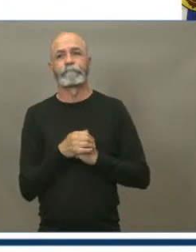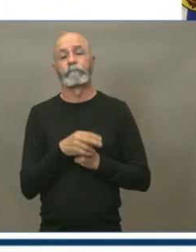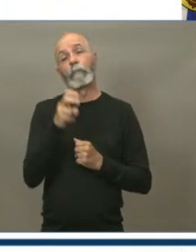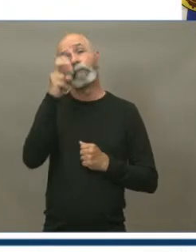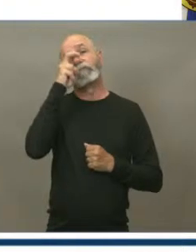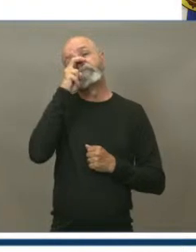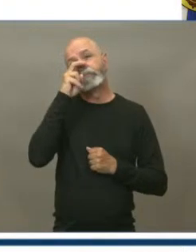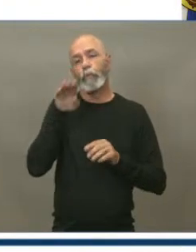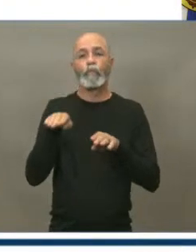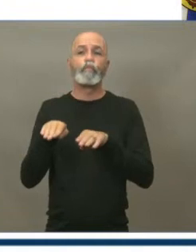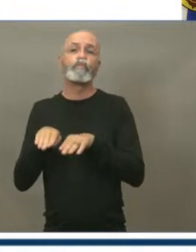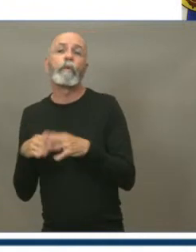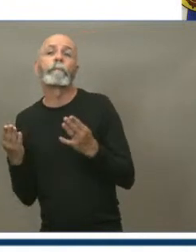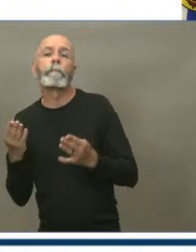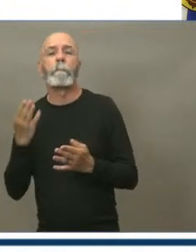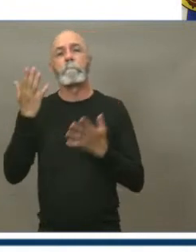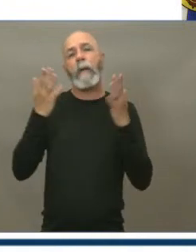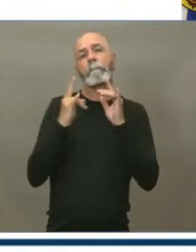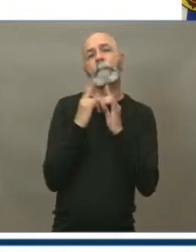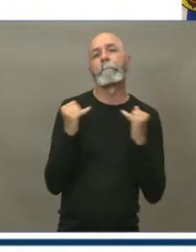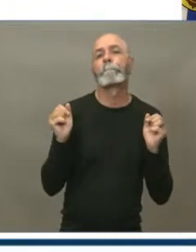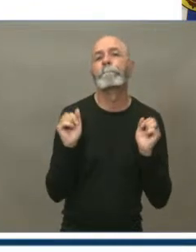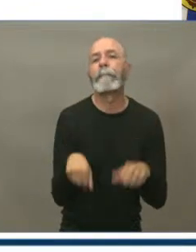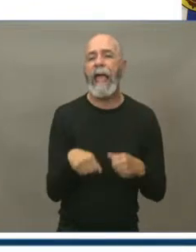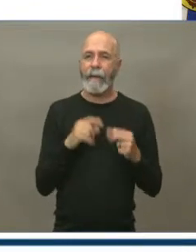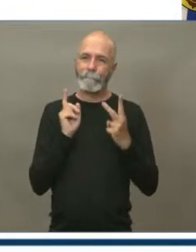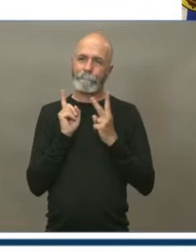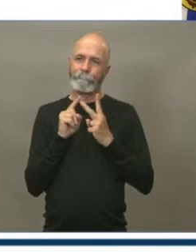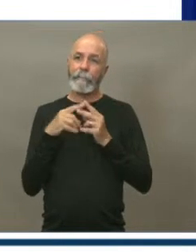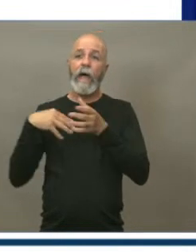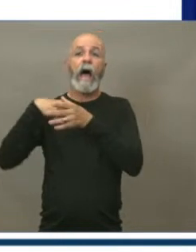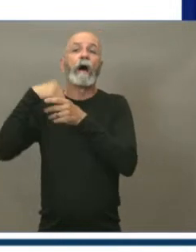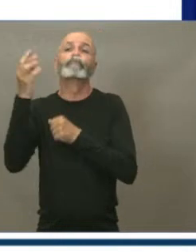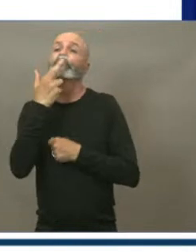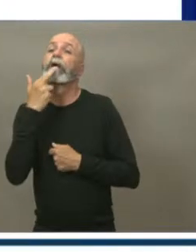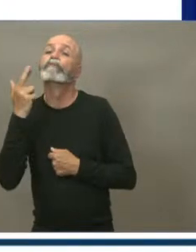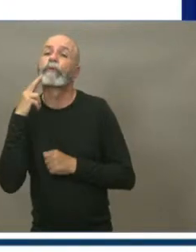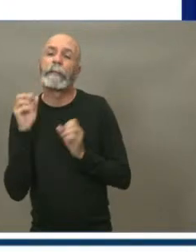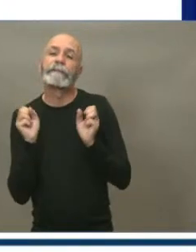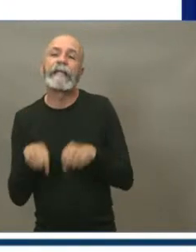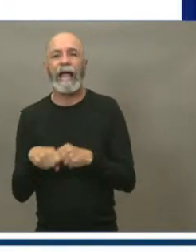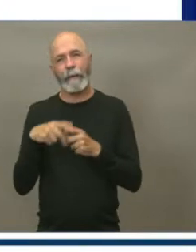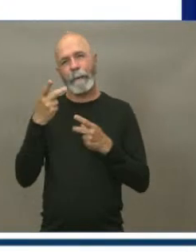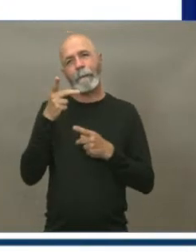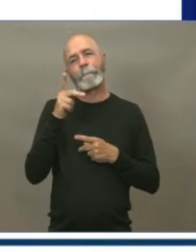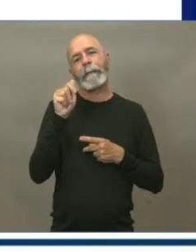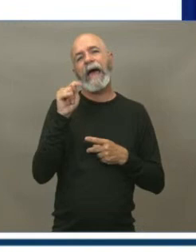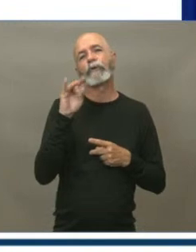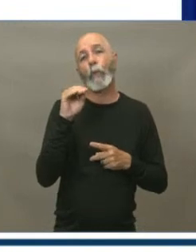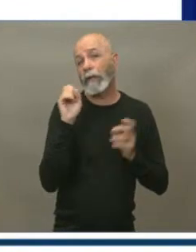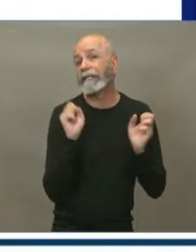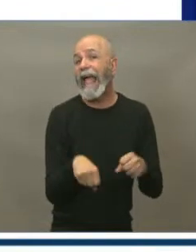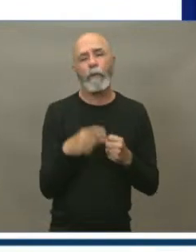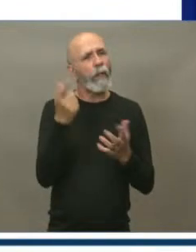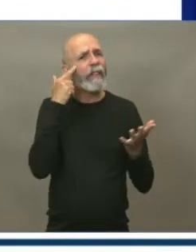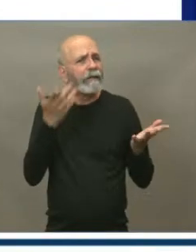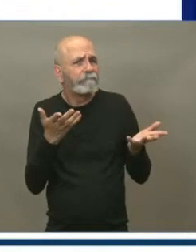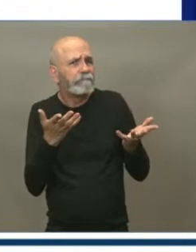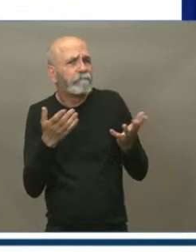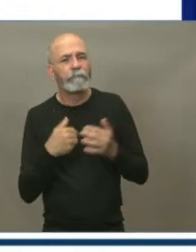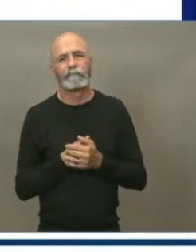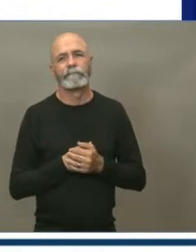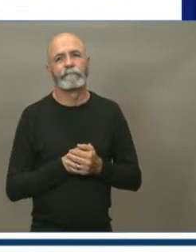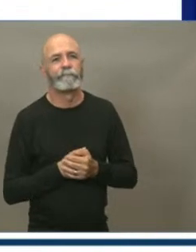on patios. What do you think of this plan? Well, that would be something we would look at together with our own